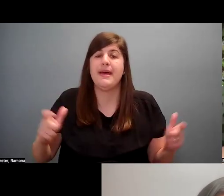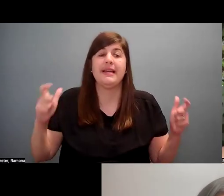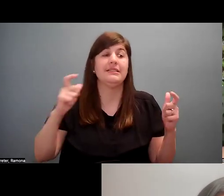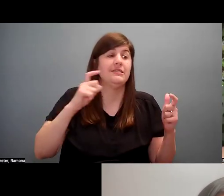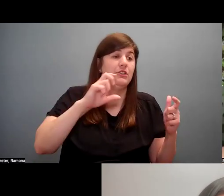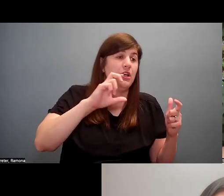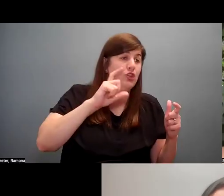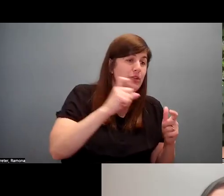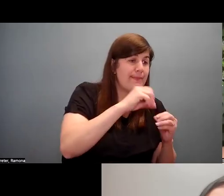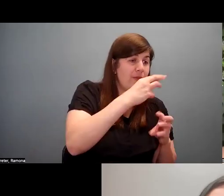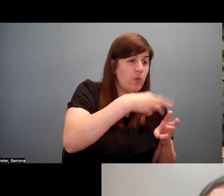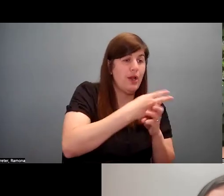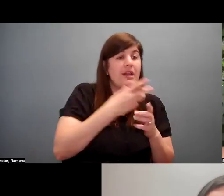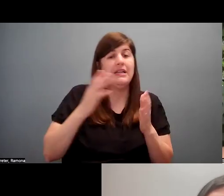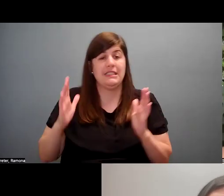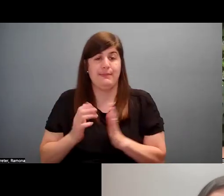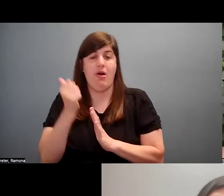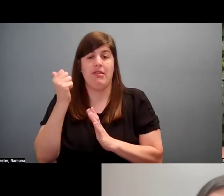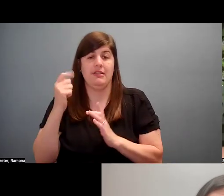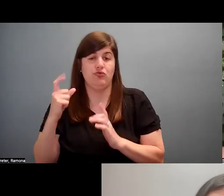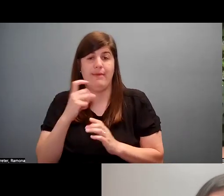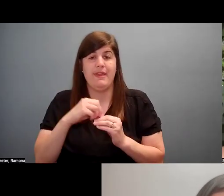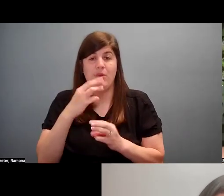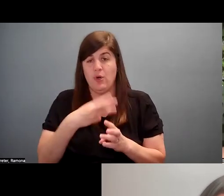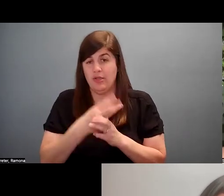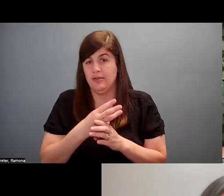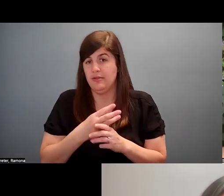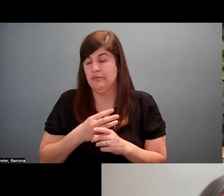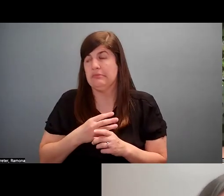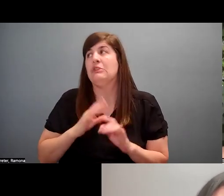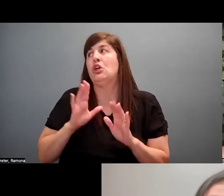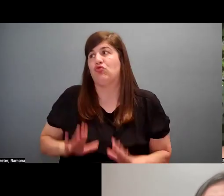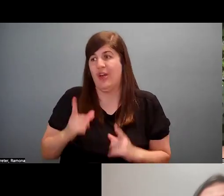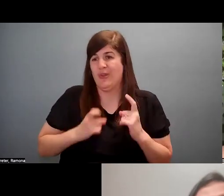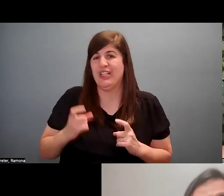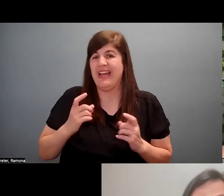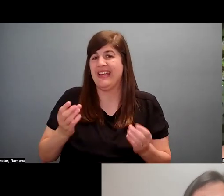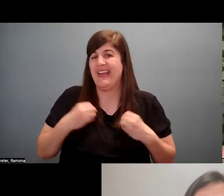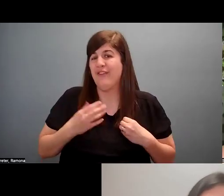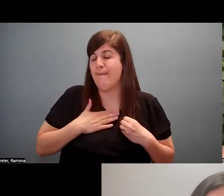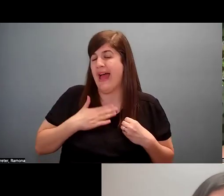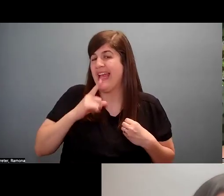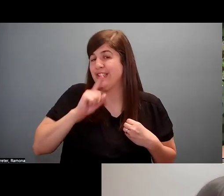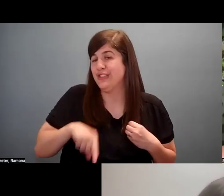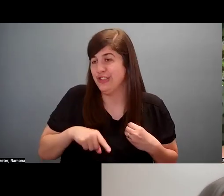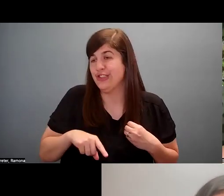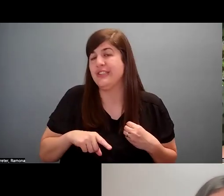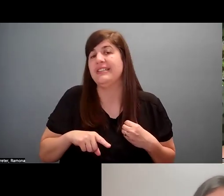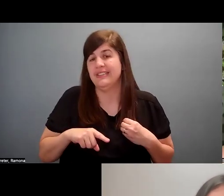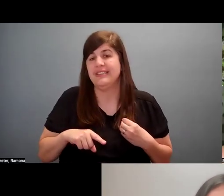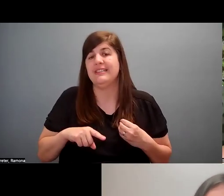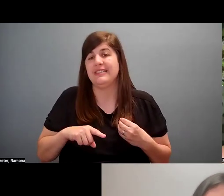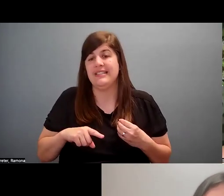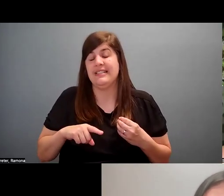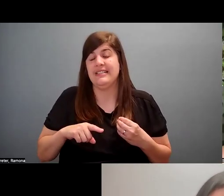world? That is a great question. I can give you Okay, my if you don't answer. know. I can give you my answer of the